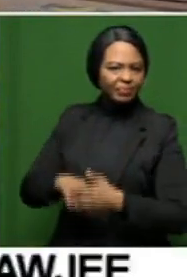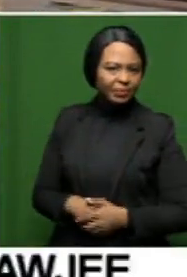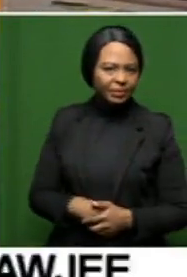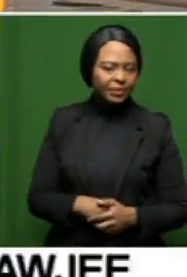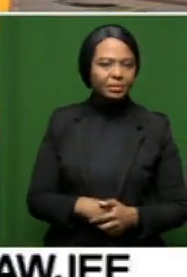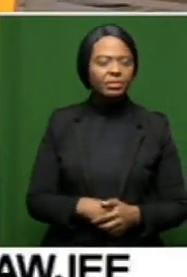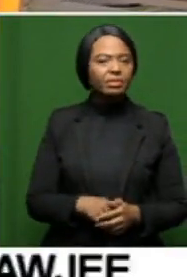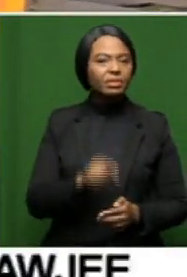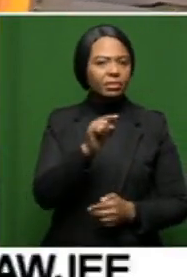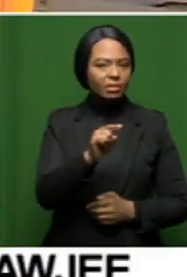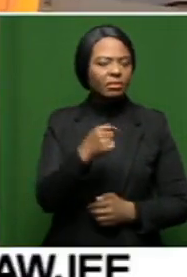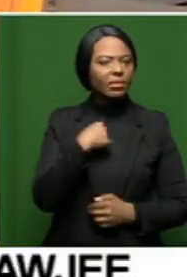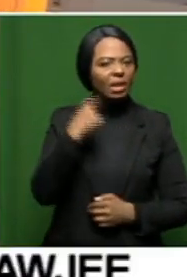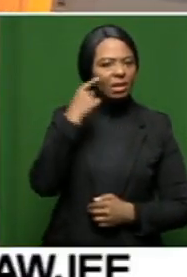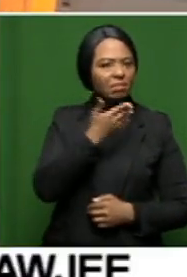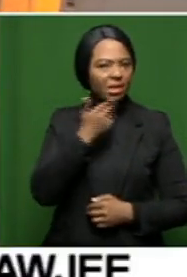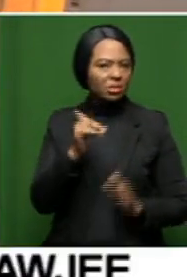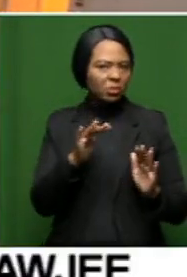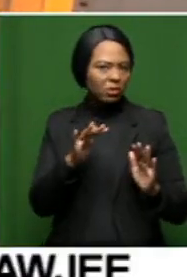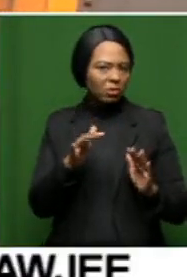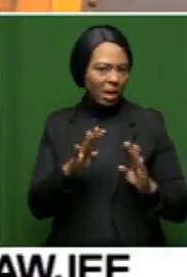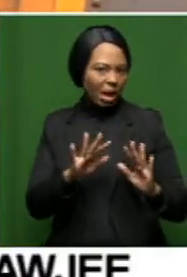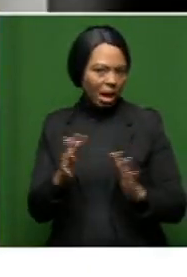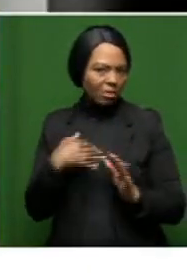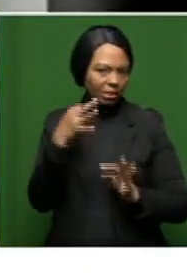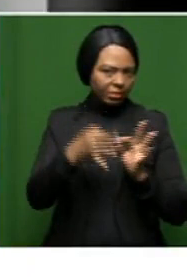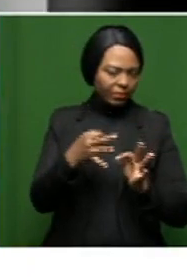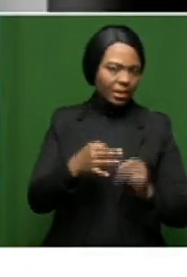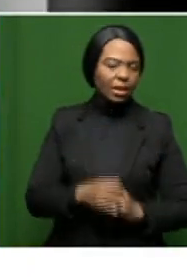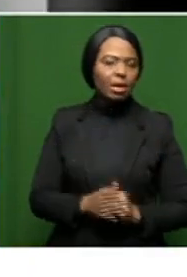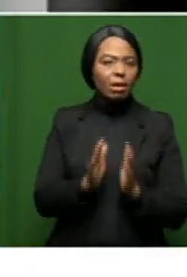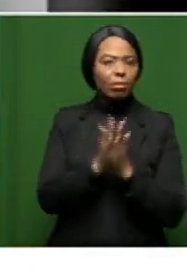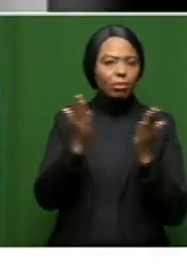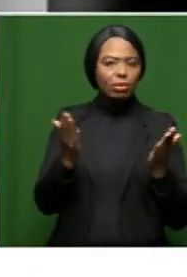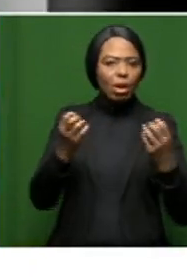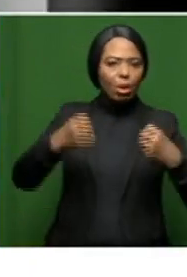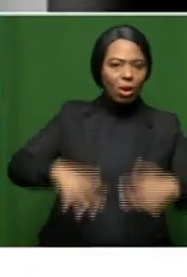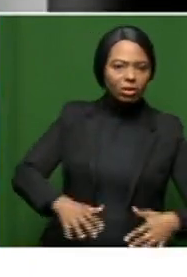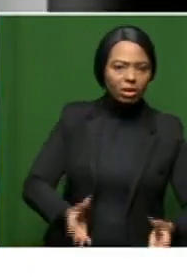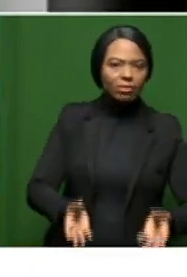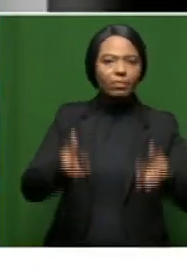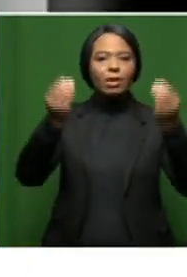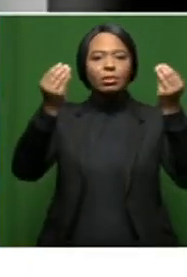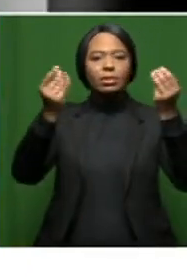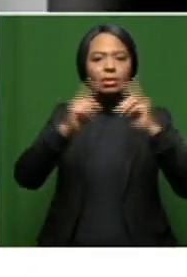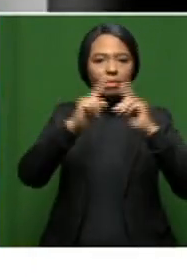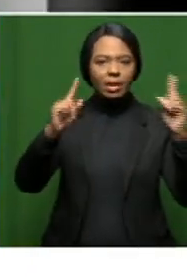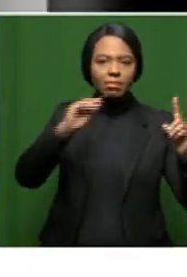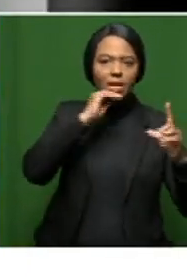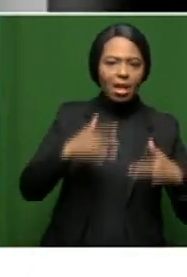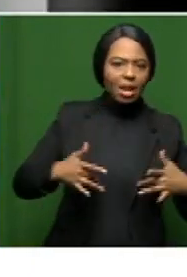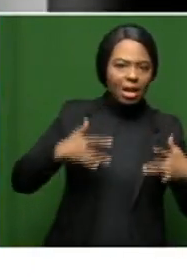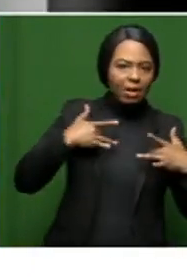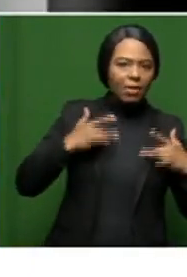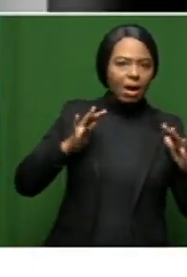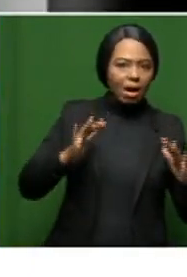I think the best way I can describe it is that this book is a lost and found bin of what it means to live and what it means